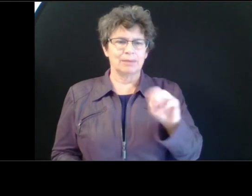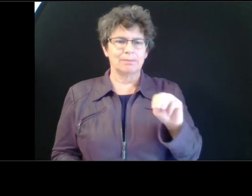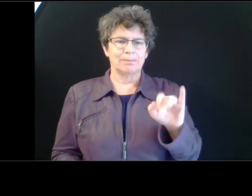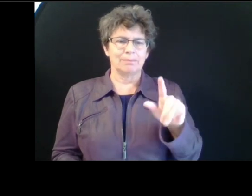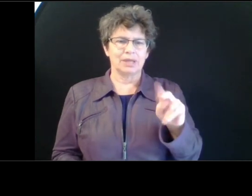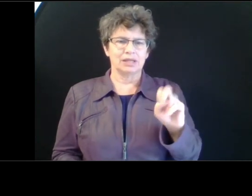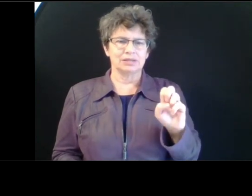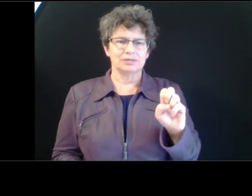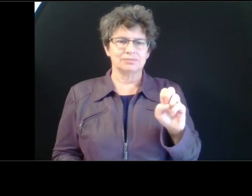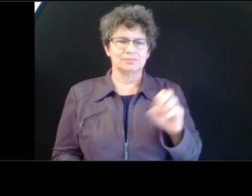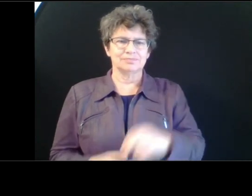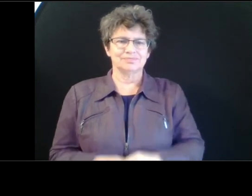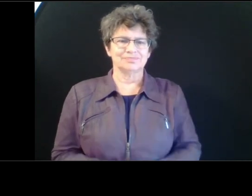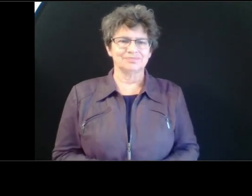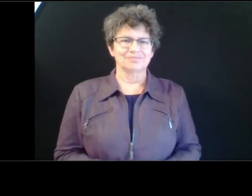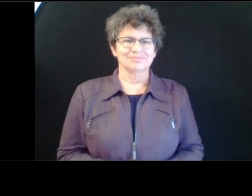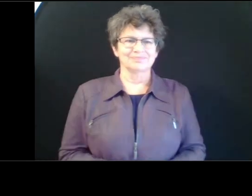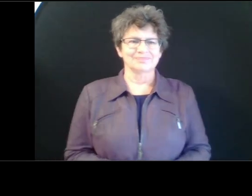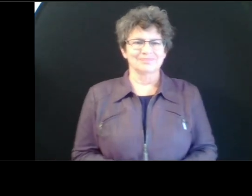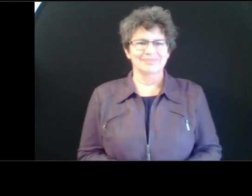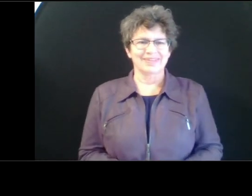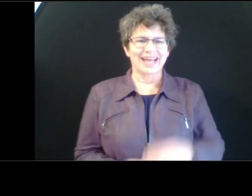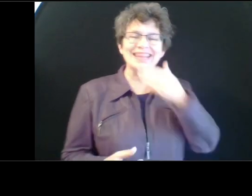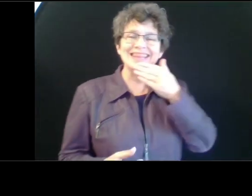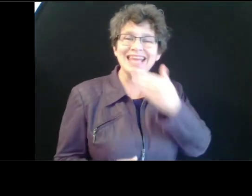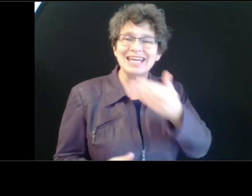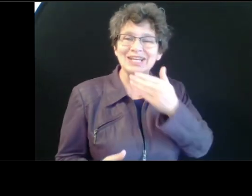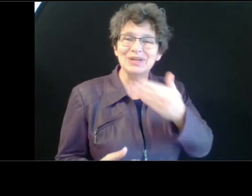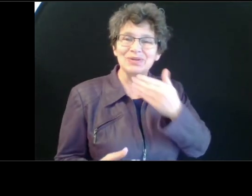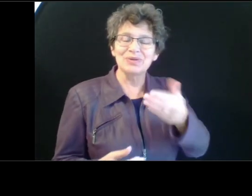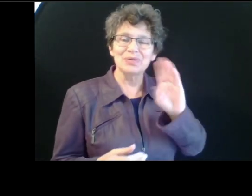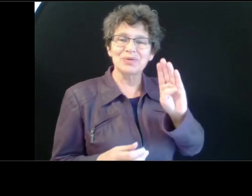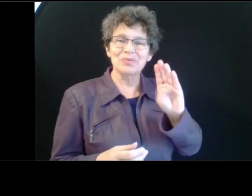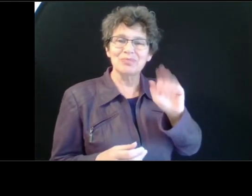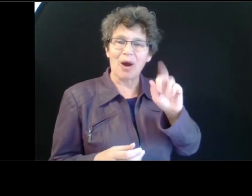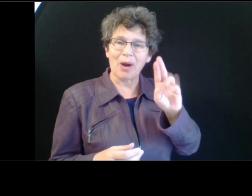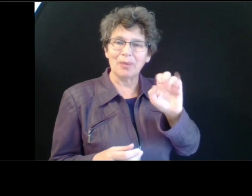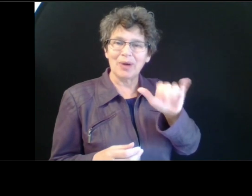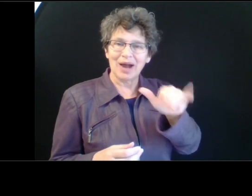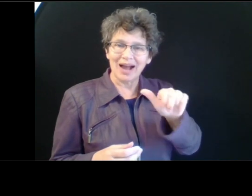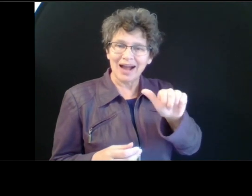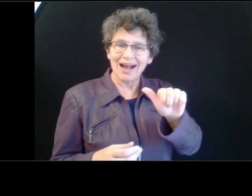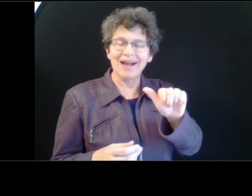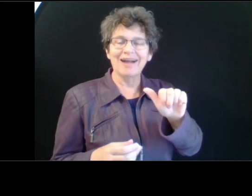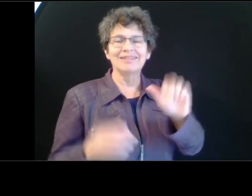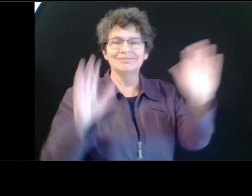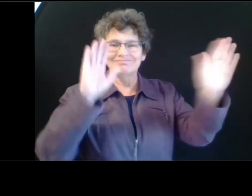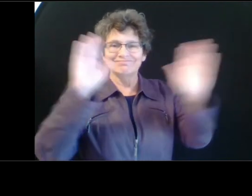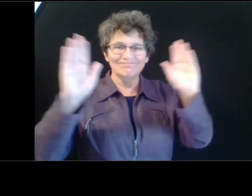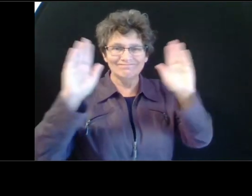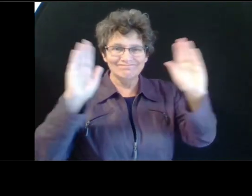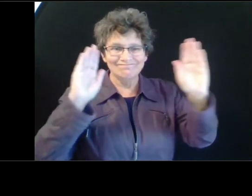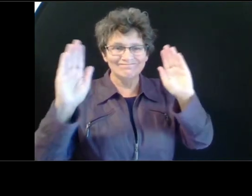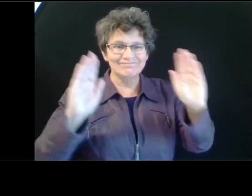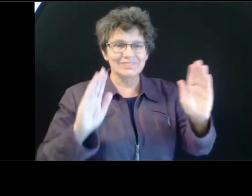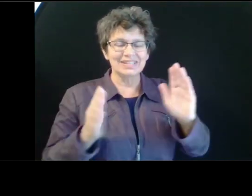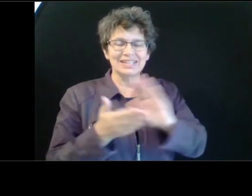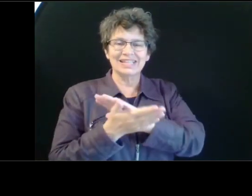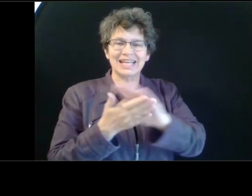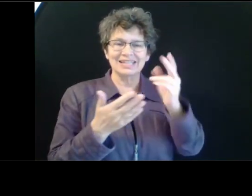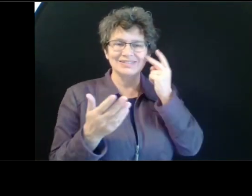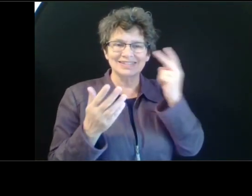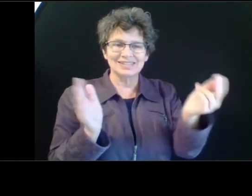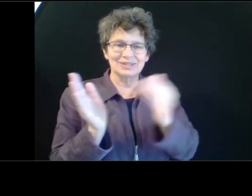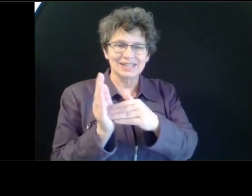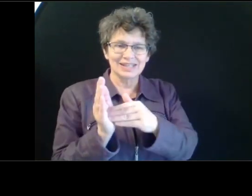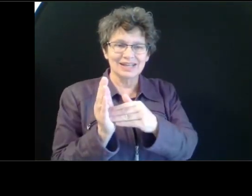Thanks so much. Avery. Yeah, thanks so much, Barbara. Hi, everyone. Great to be with you all again, and I hope that